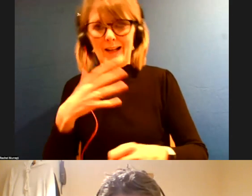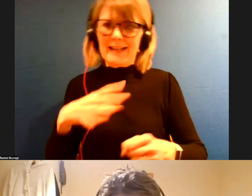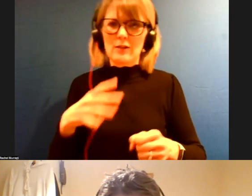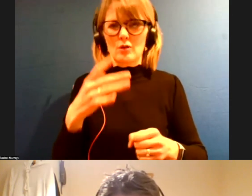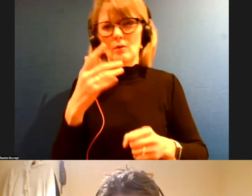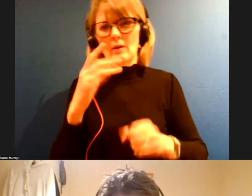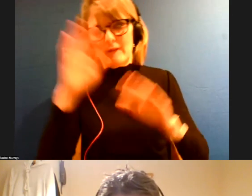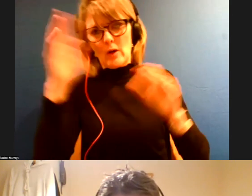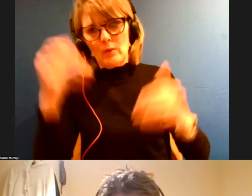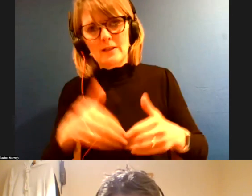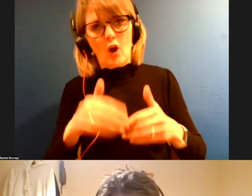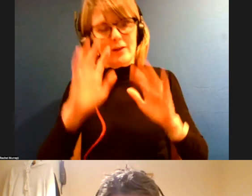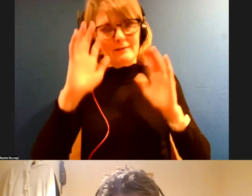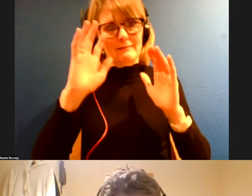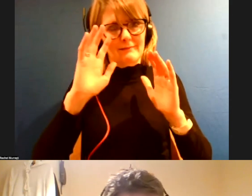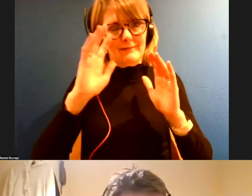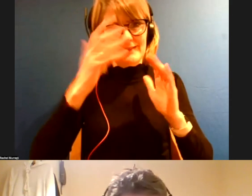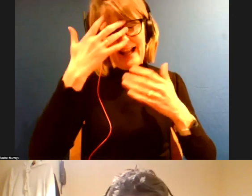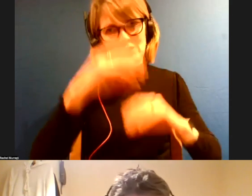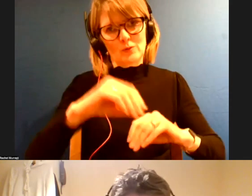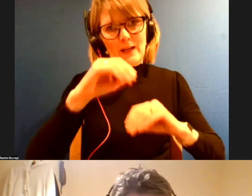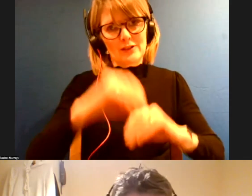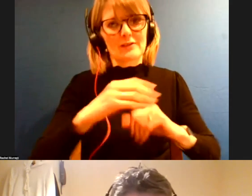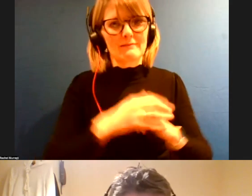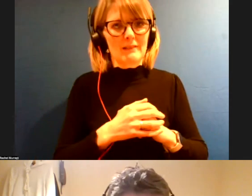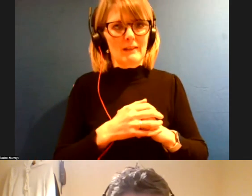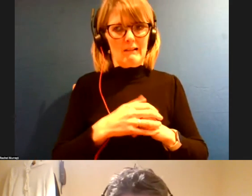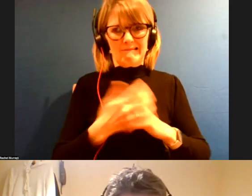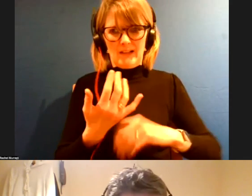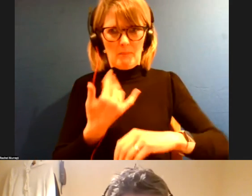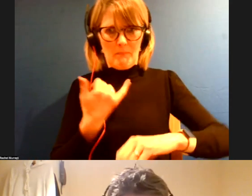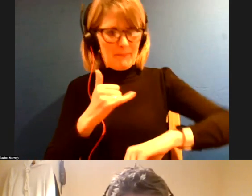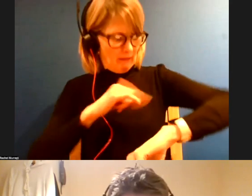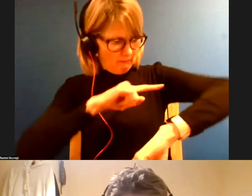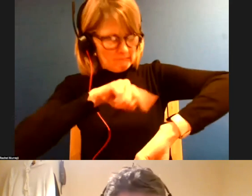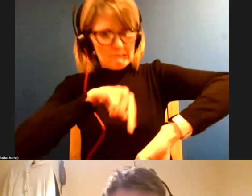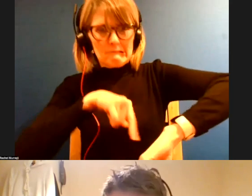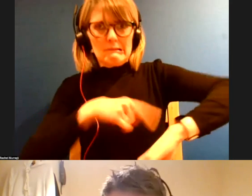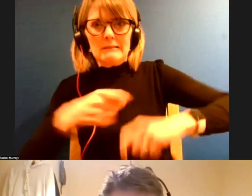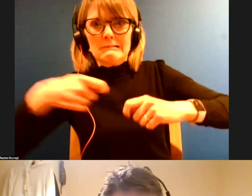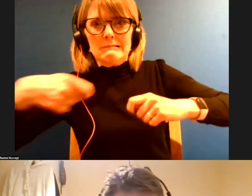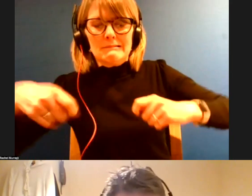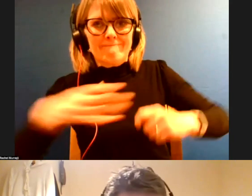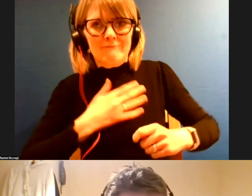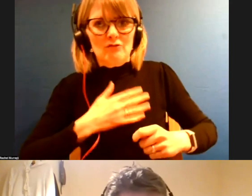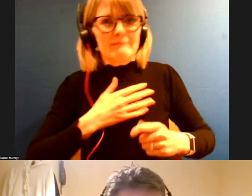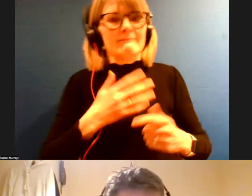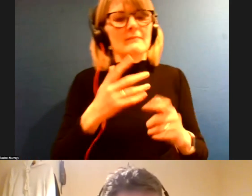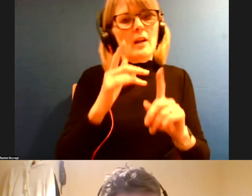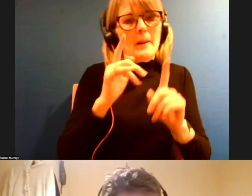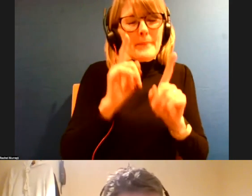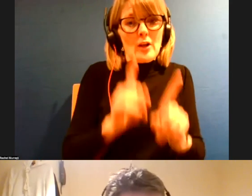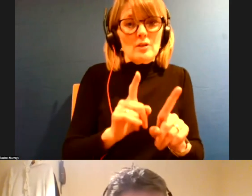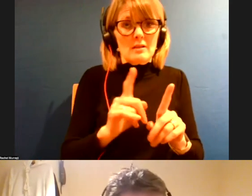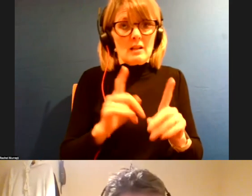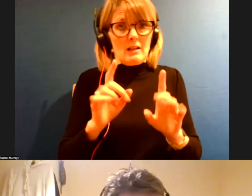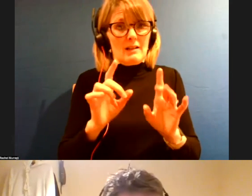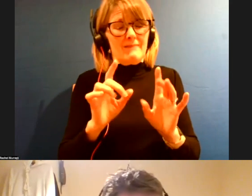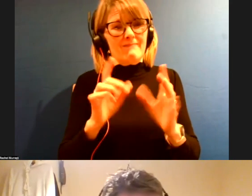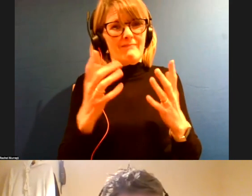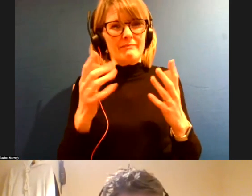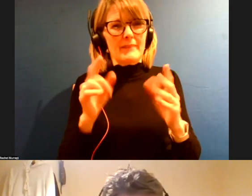have not looked at how long I've taken to present this, and I've probably gone a bit over my time, but that's I suppose